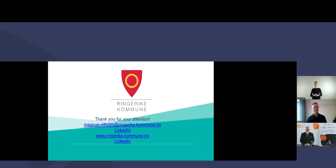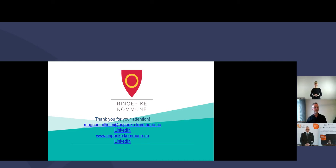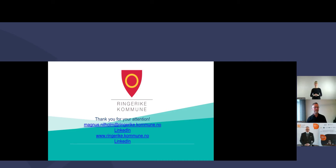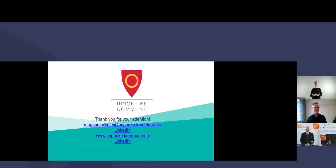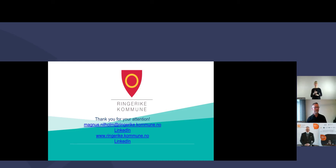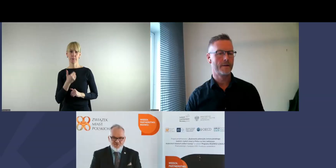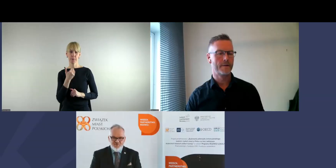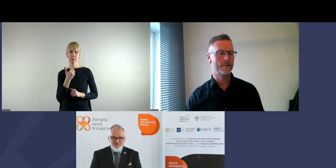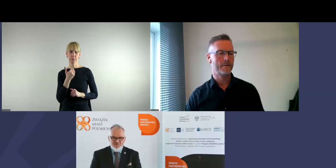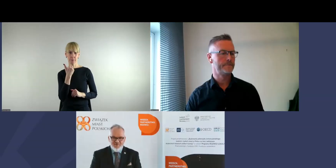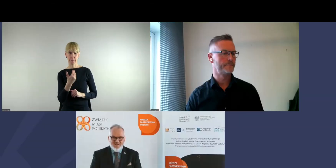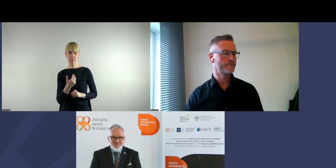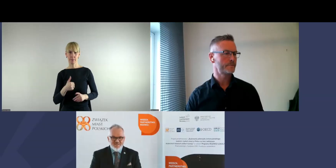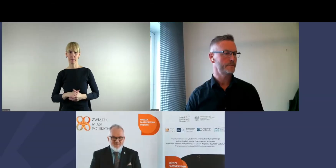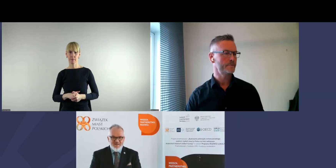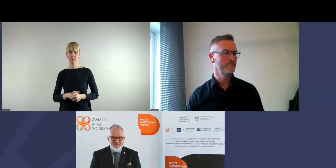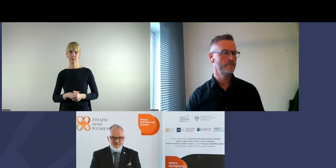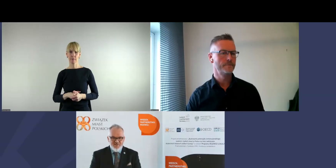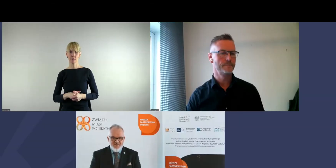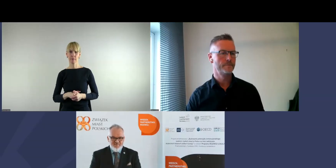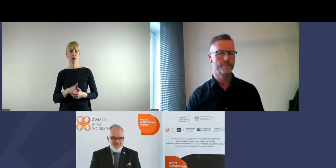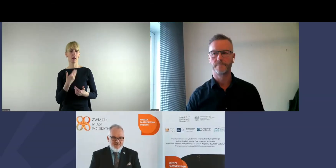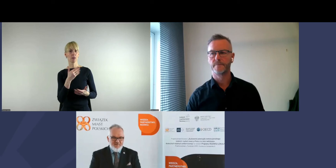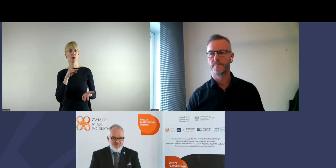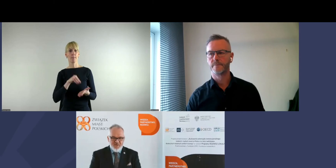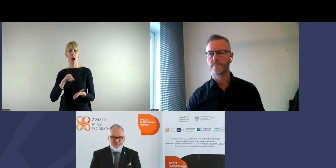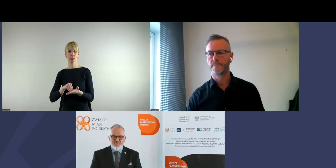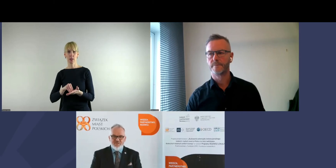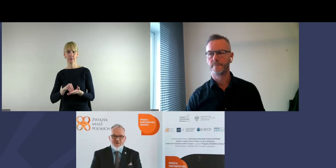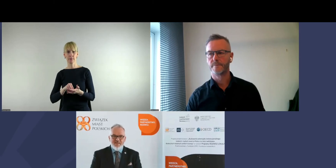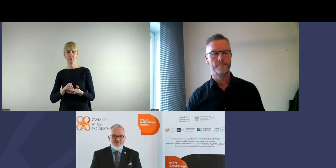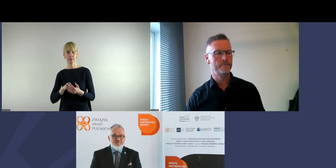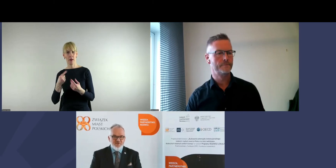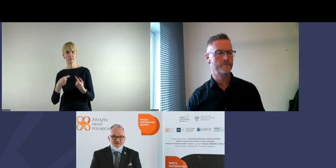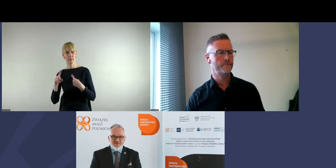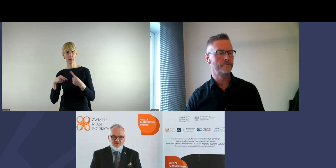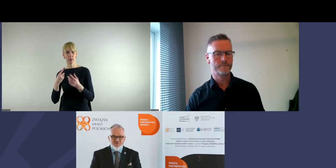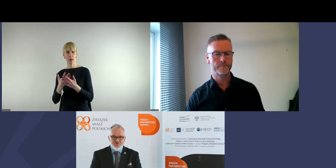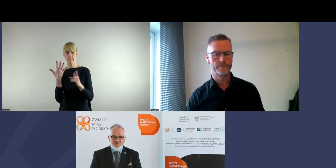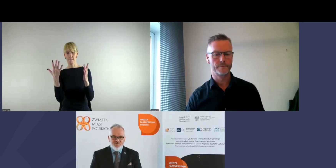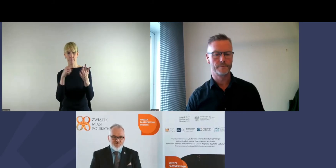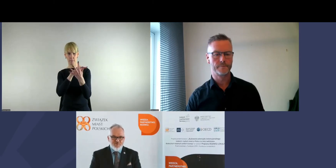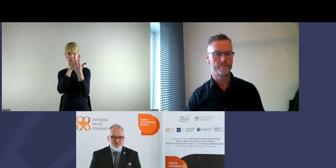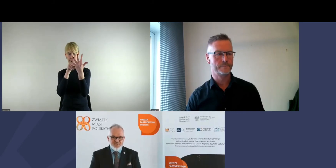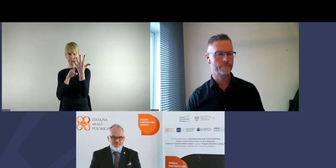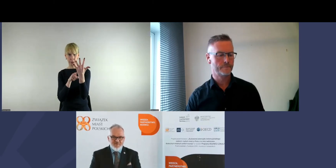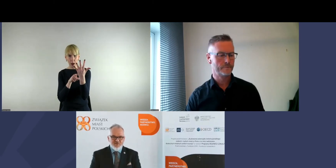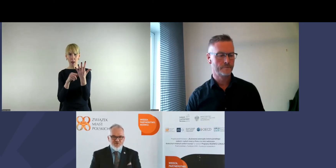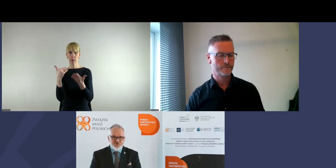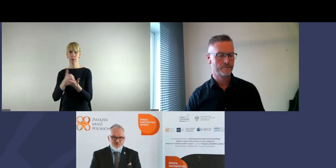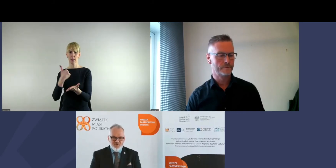Panie dyrektorze, dziękujemy bardzo za ten Thank you very much, to praktyczne przesłanie tych 5 rad, które Director, for podsumowują this ten